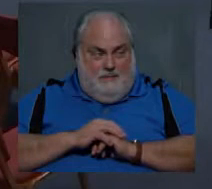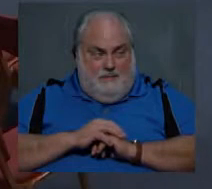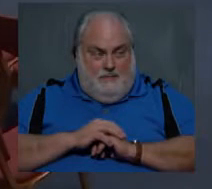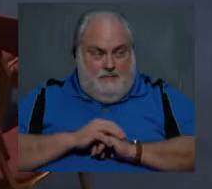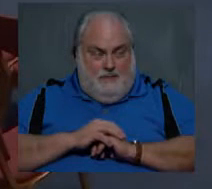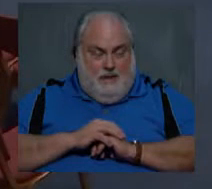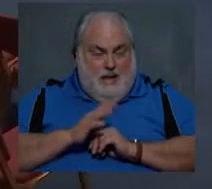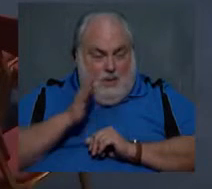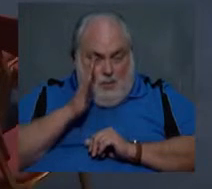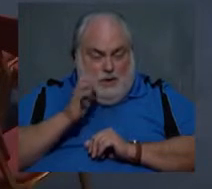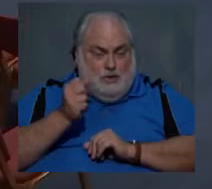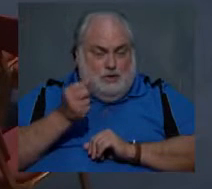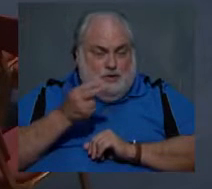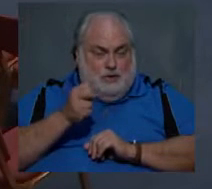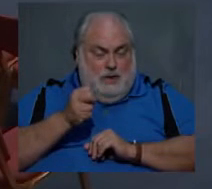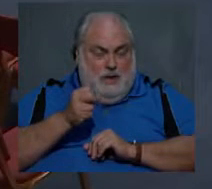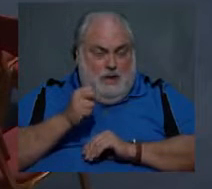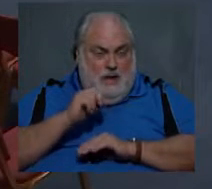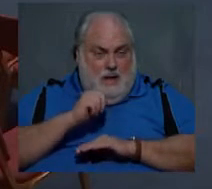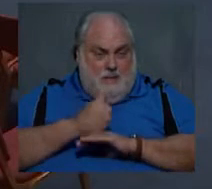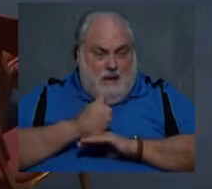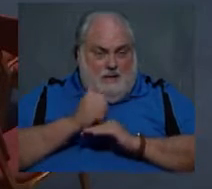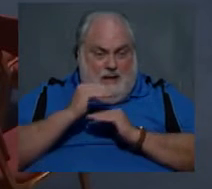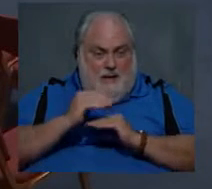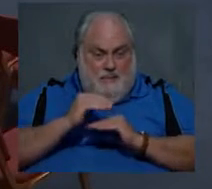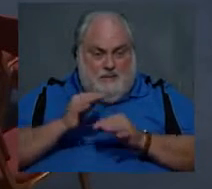And will she place a limit on hers if she were to sell?